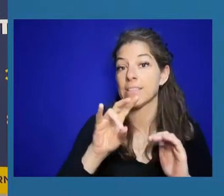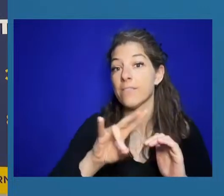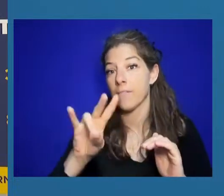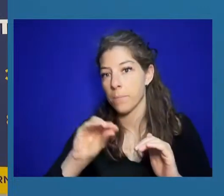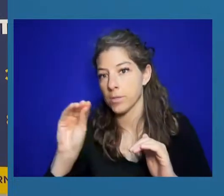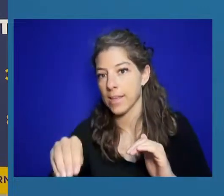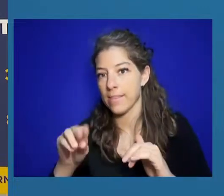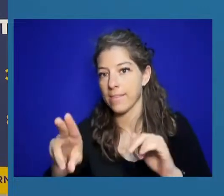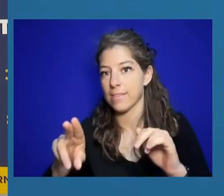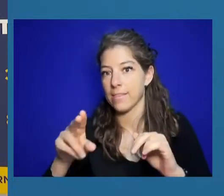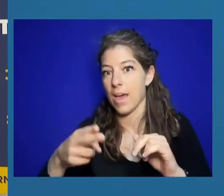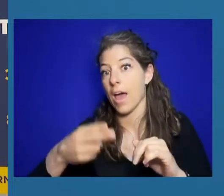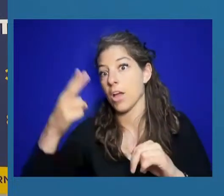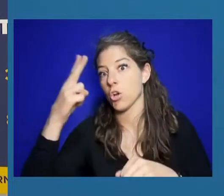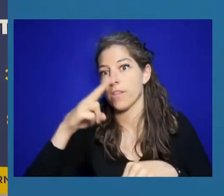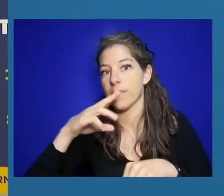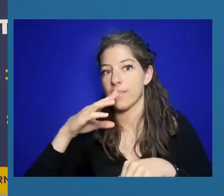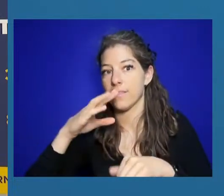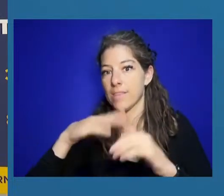national average for states.